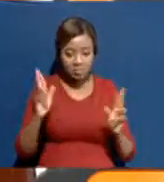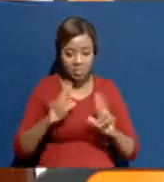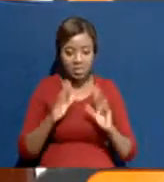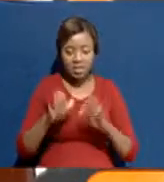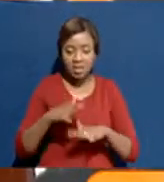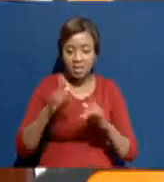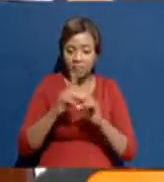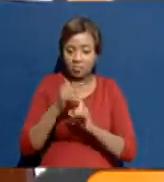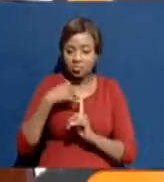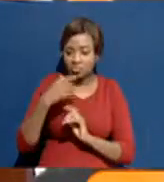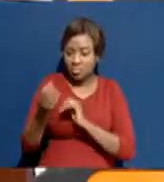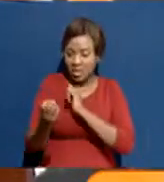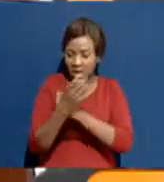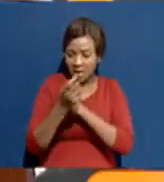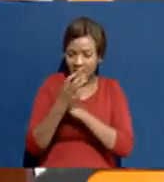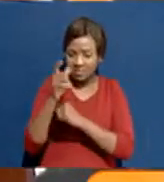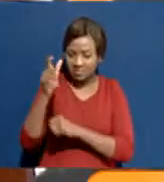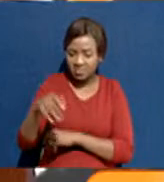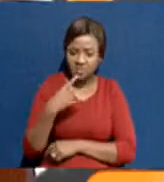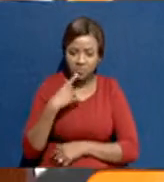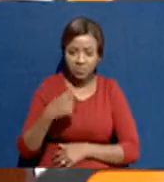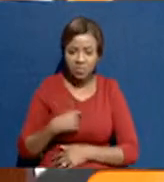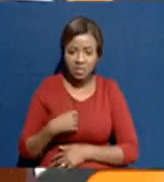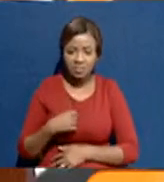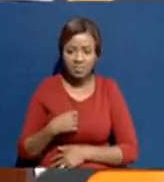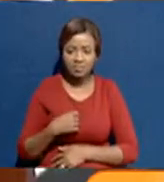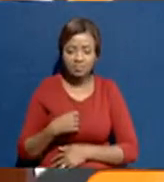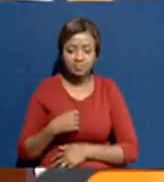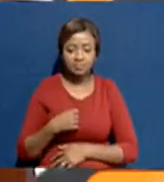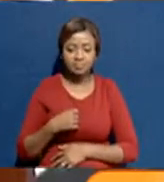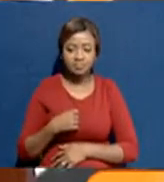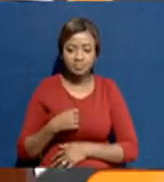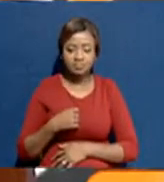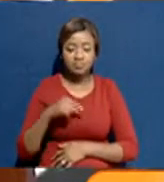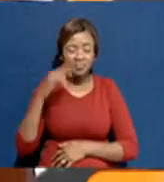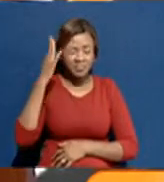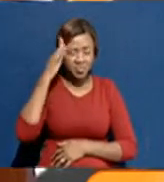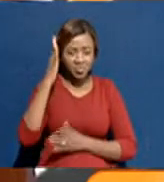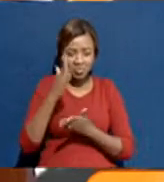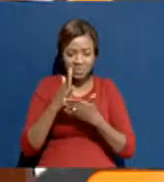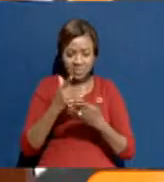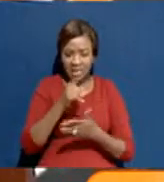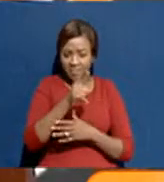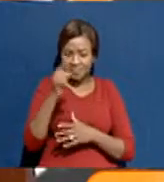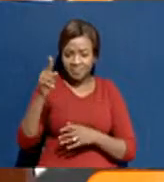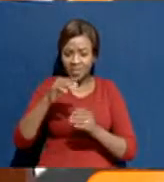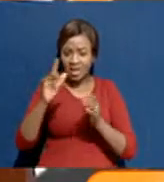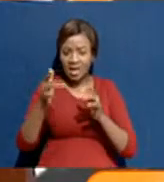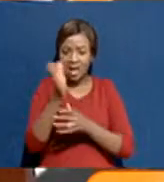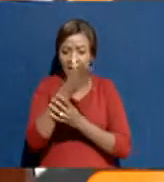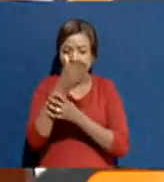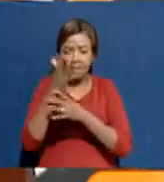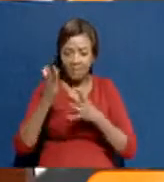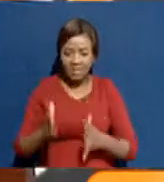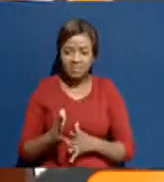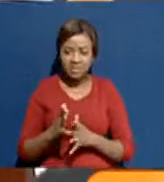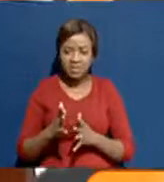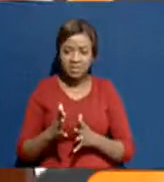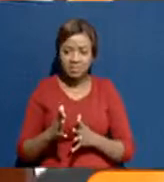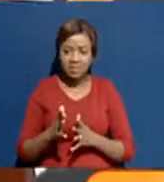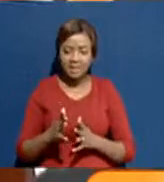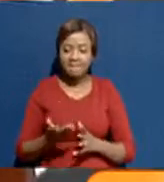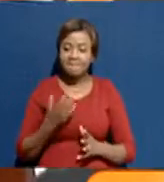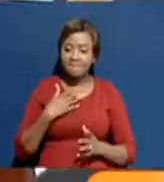was advised by some Kivitu, the late Kivitu, that you know some of these ambassadors, they host the